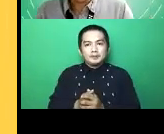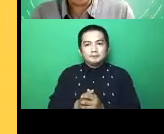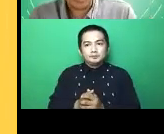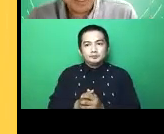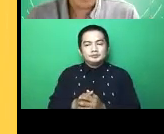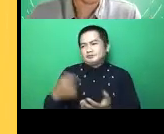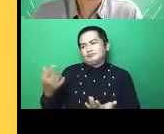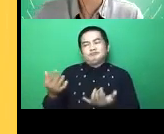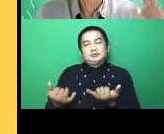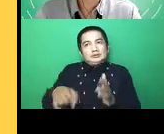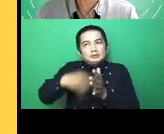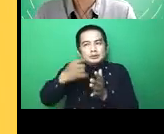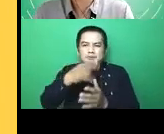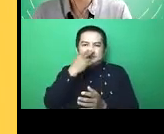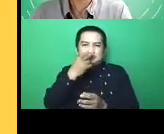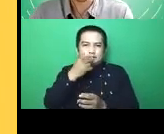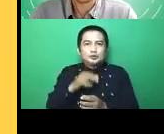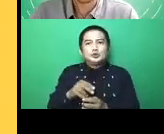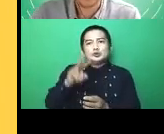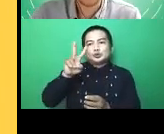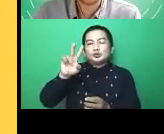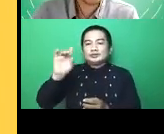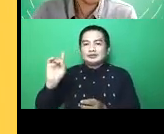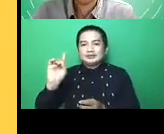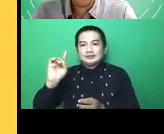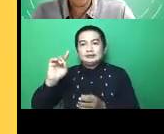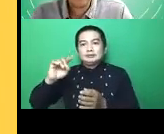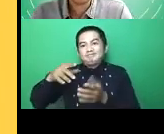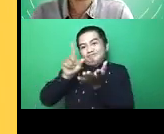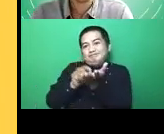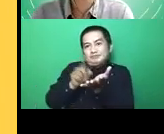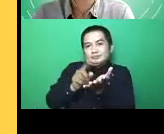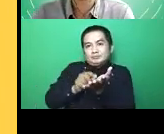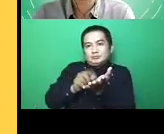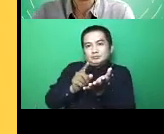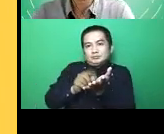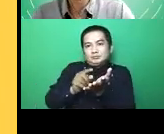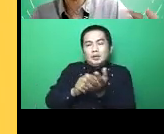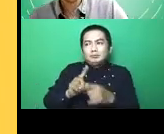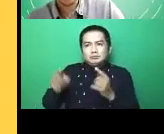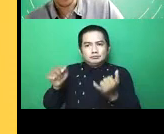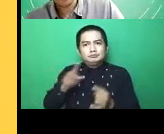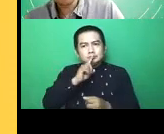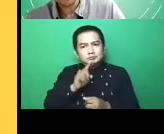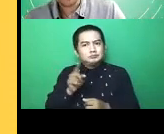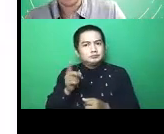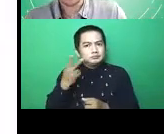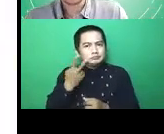funny sometimes to include 2D printers when we talk about 3D printing, but they are technically additive. So in UV